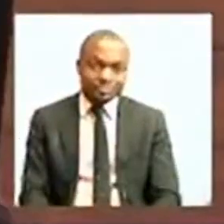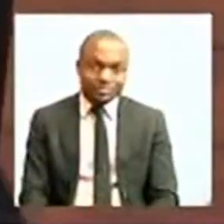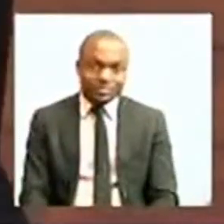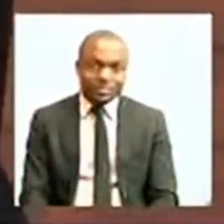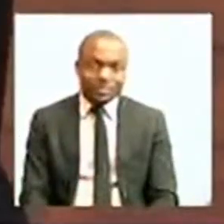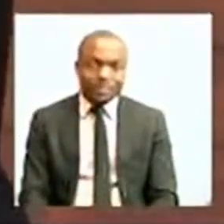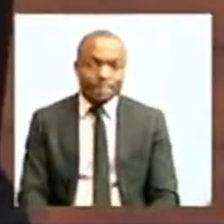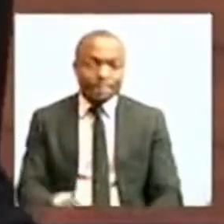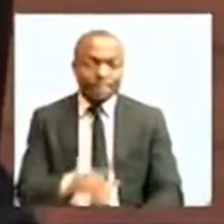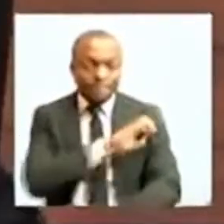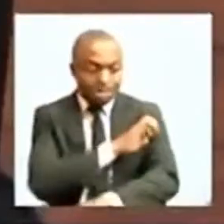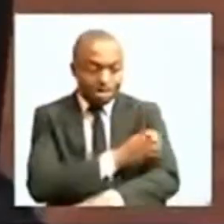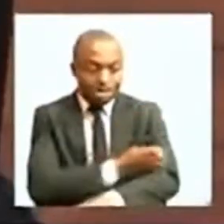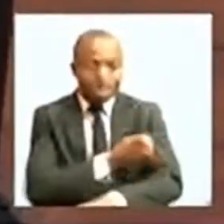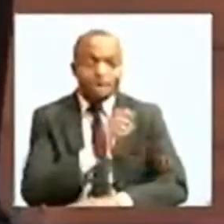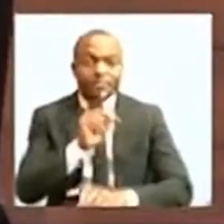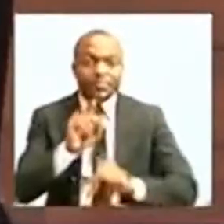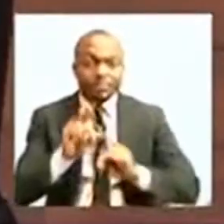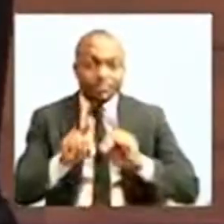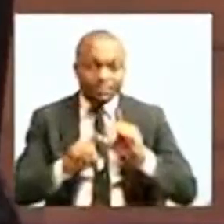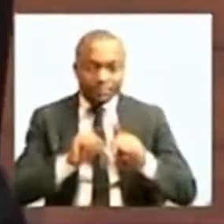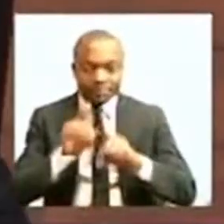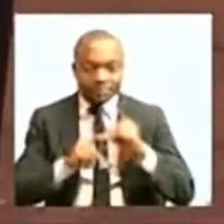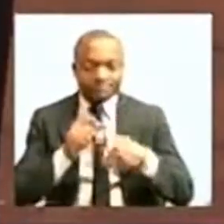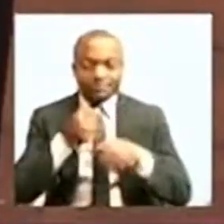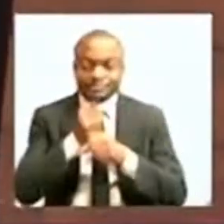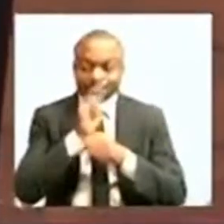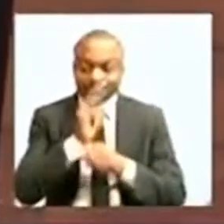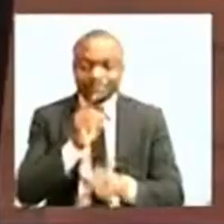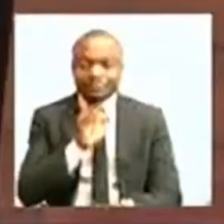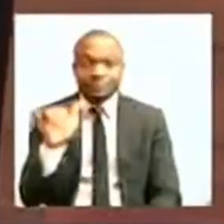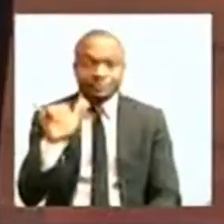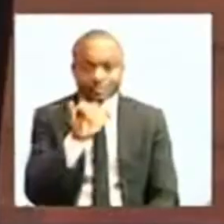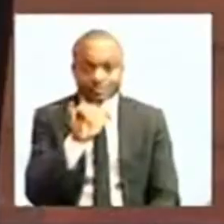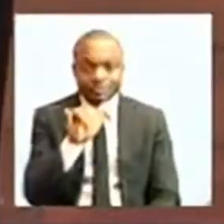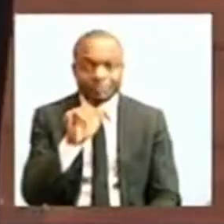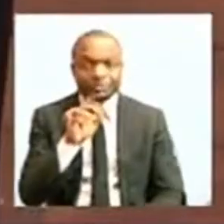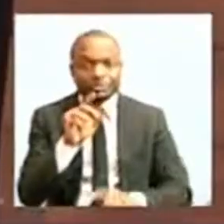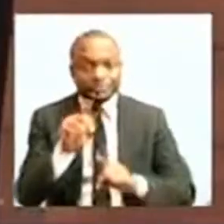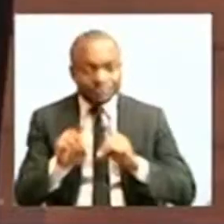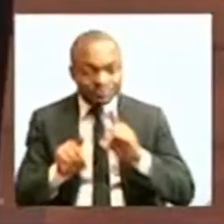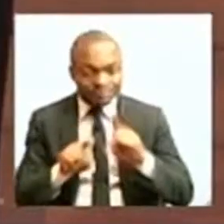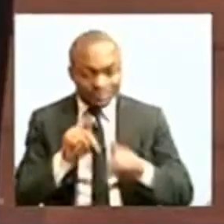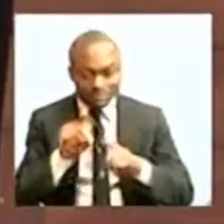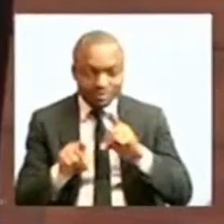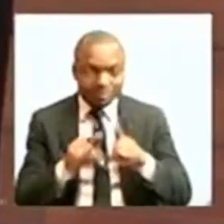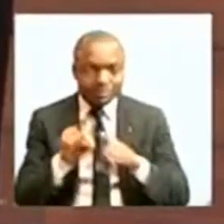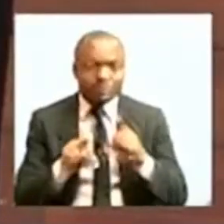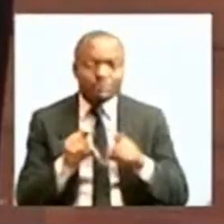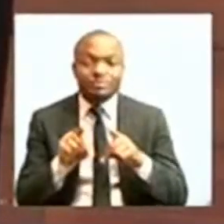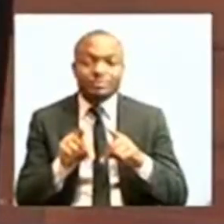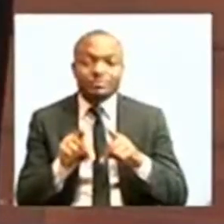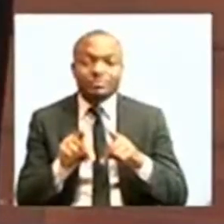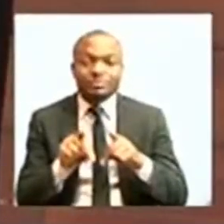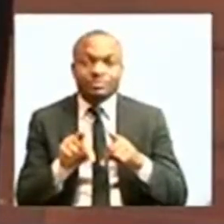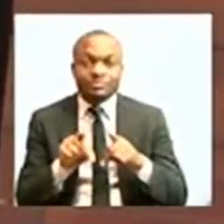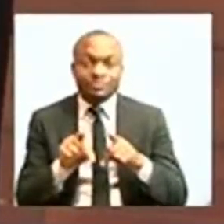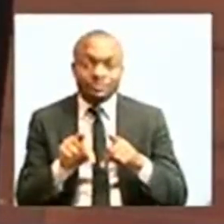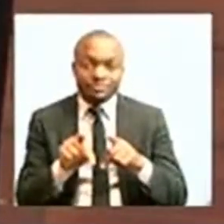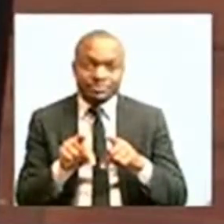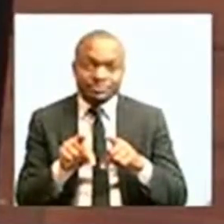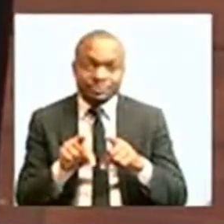which is to empower its people and make sure that the standards, the living standards of our people are raised.